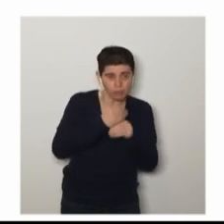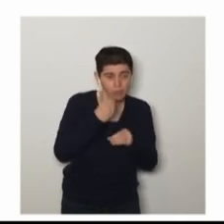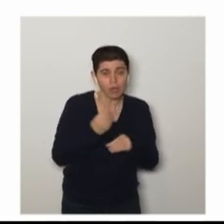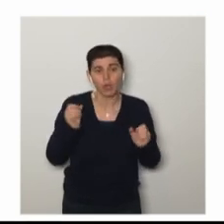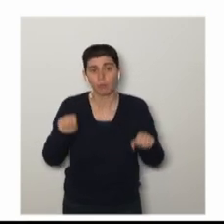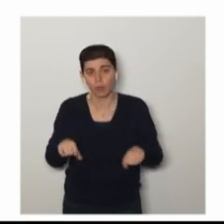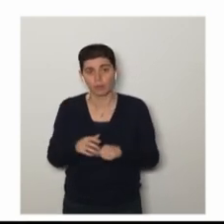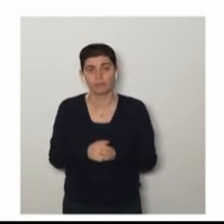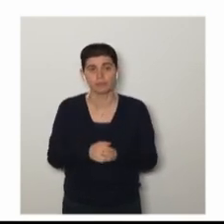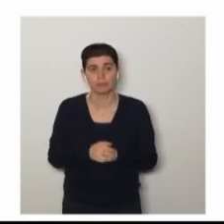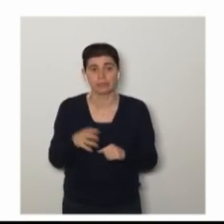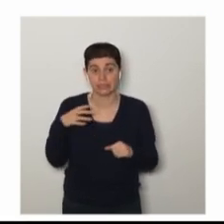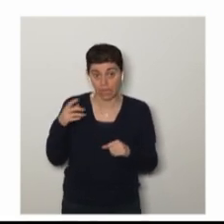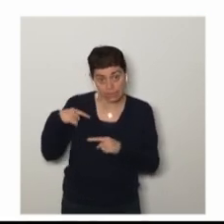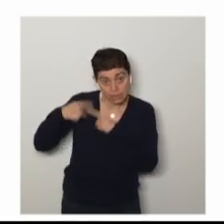that, for doing that. So